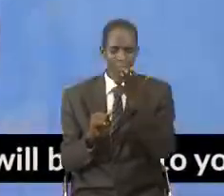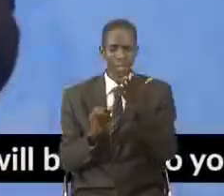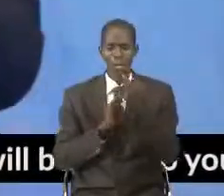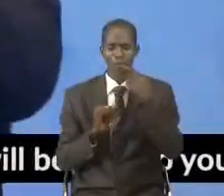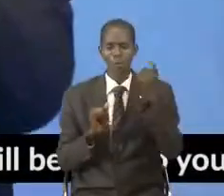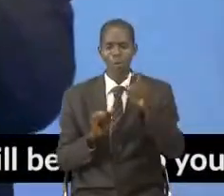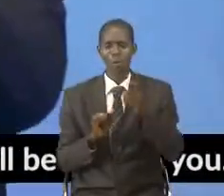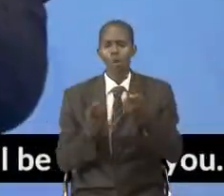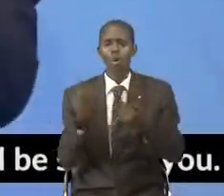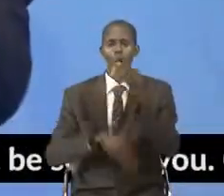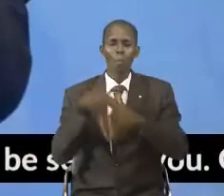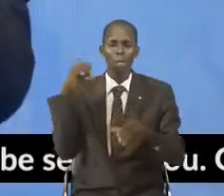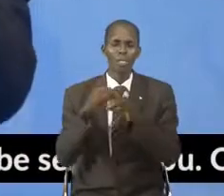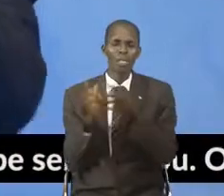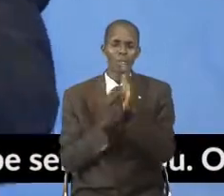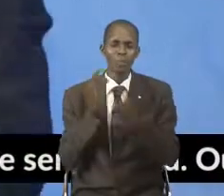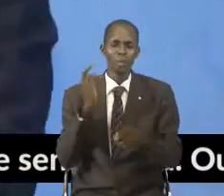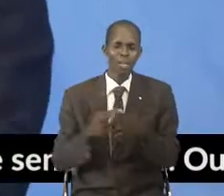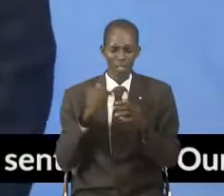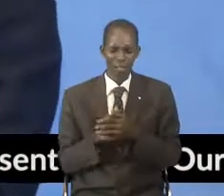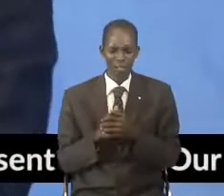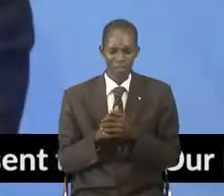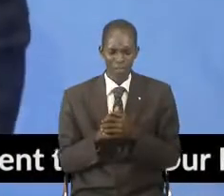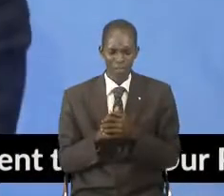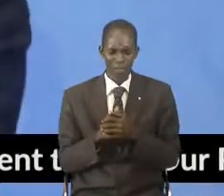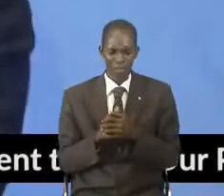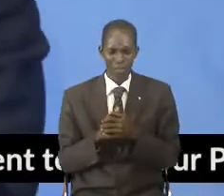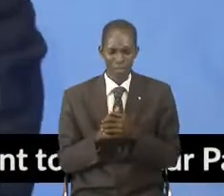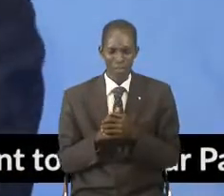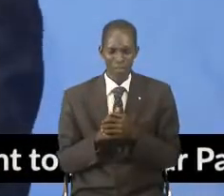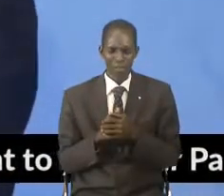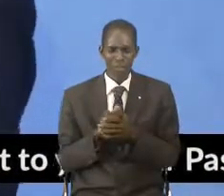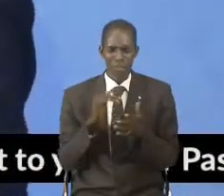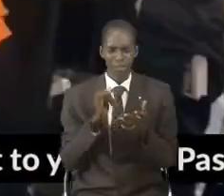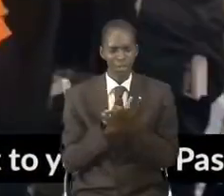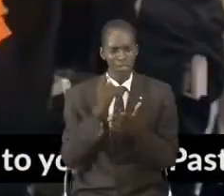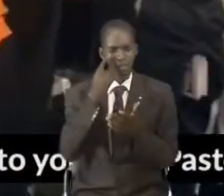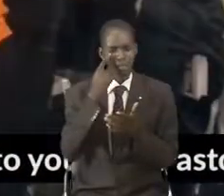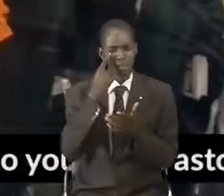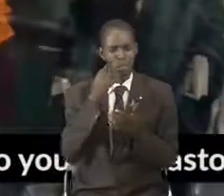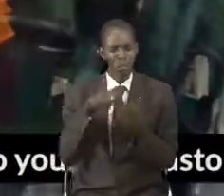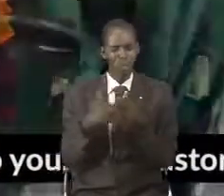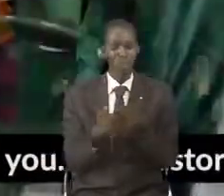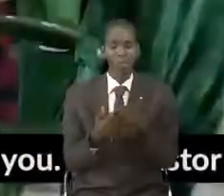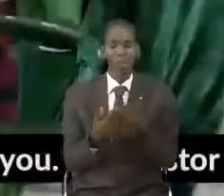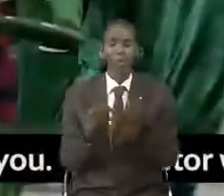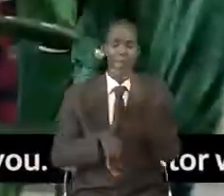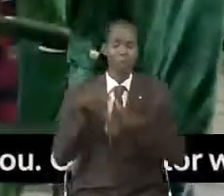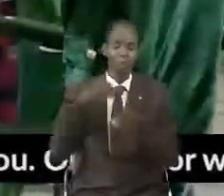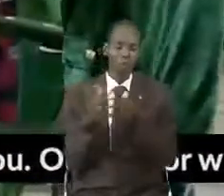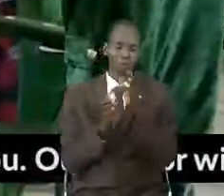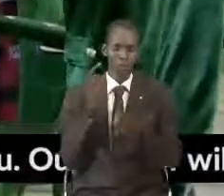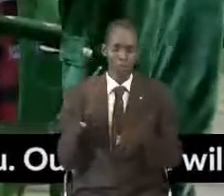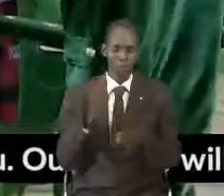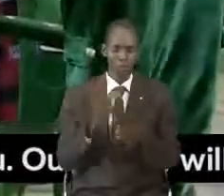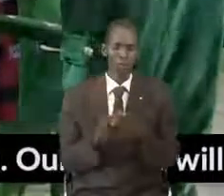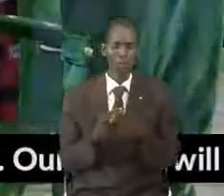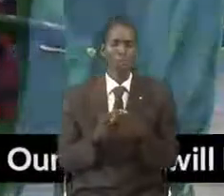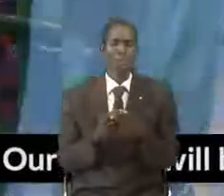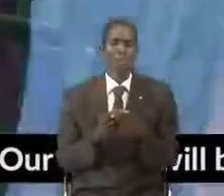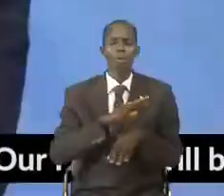That blind devil there, I command you, come out in Jesus' name.